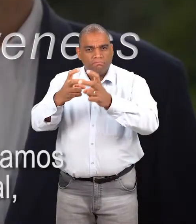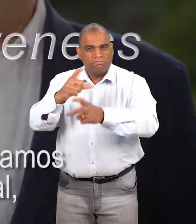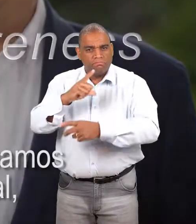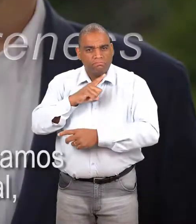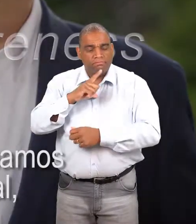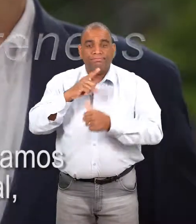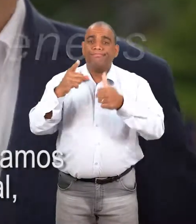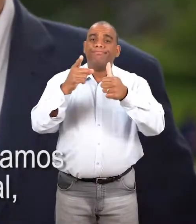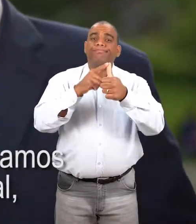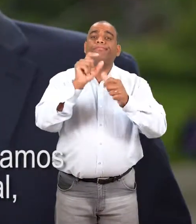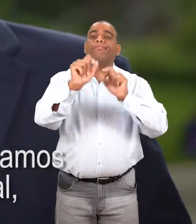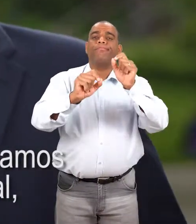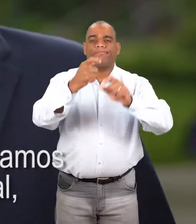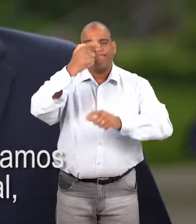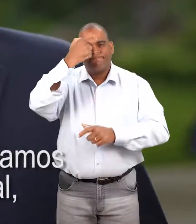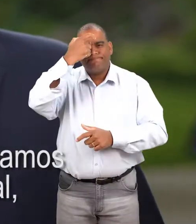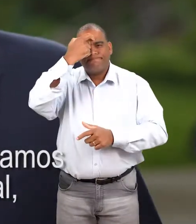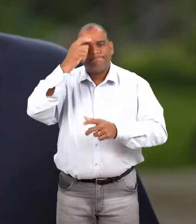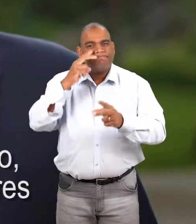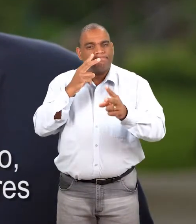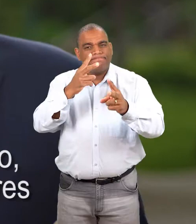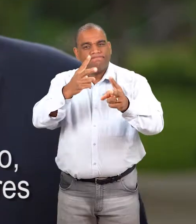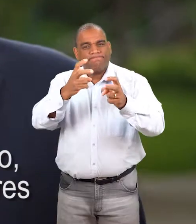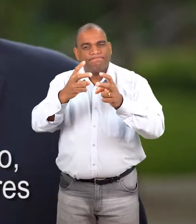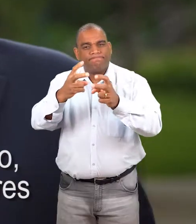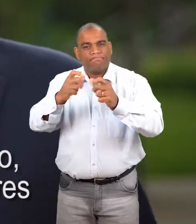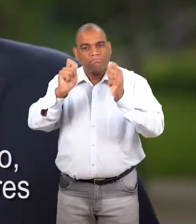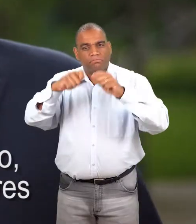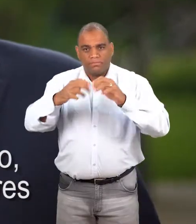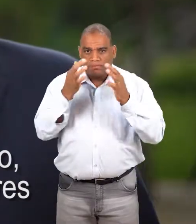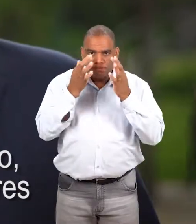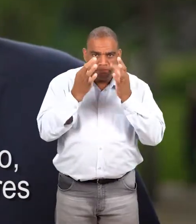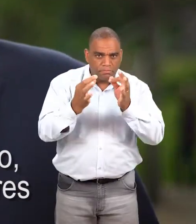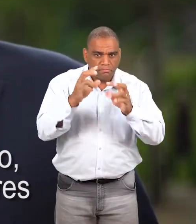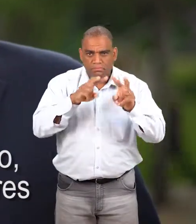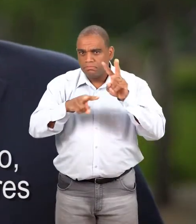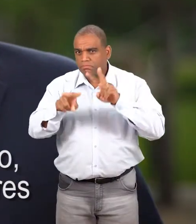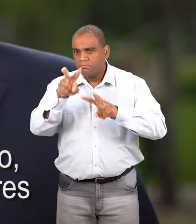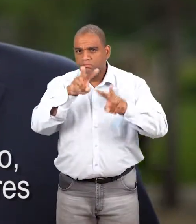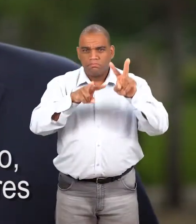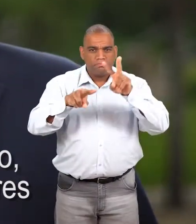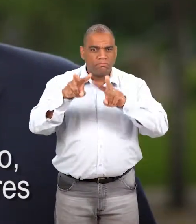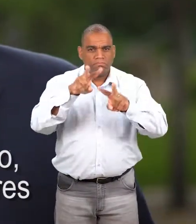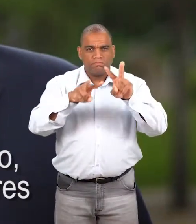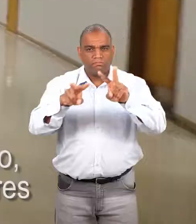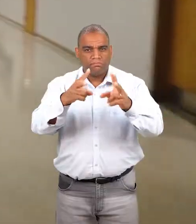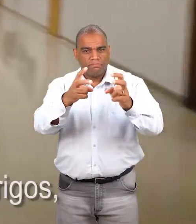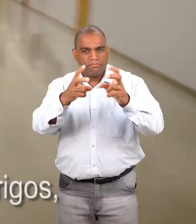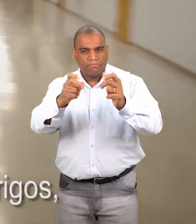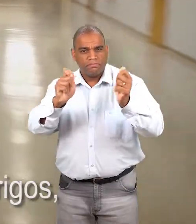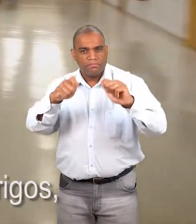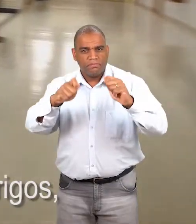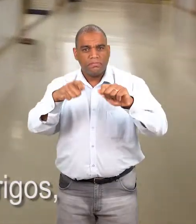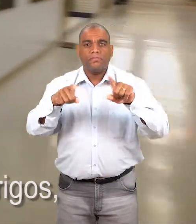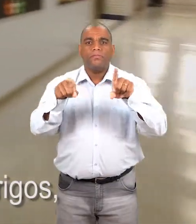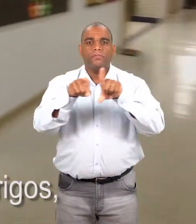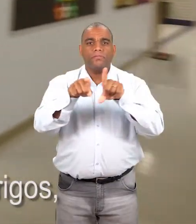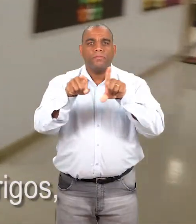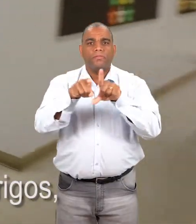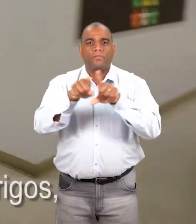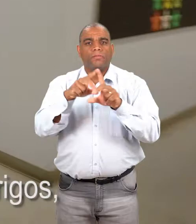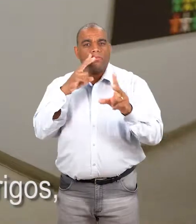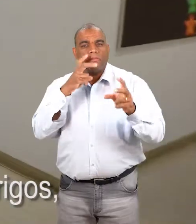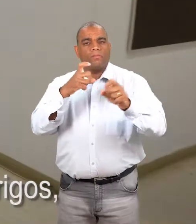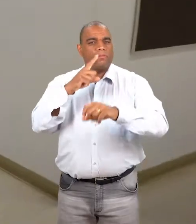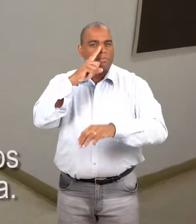So the first step is what we call situational awareness, which really means paying attention, being aware of your surroundings, while recognizing potential hazards